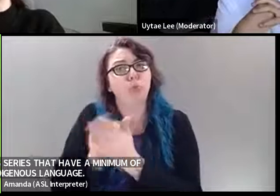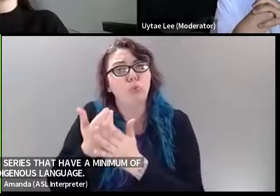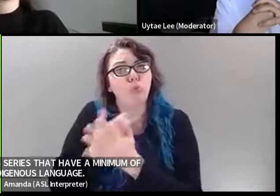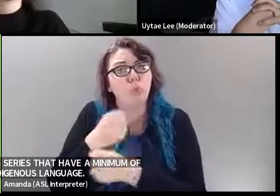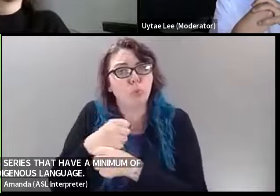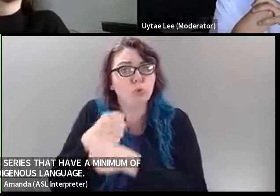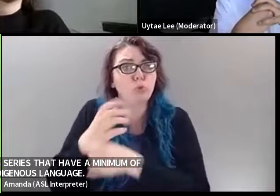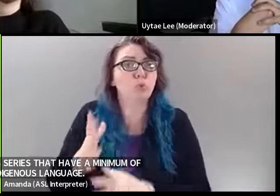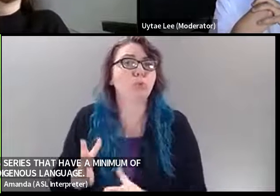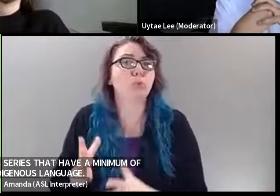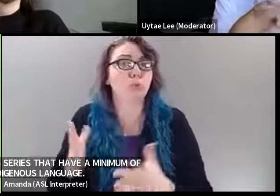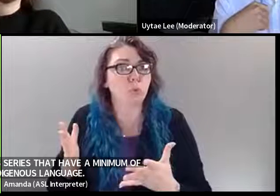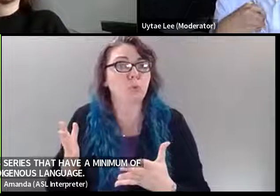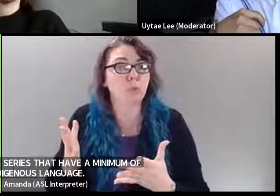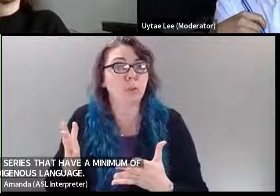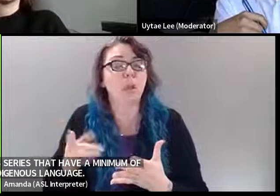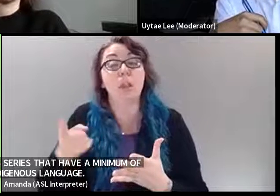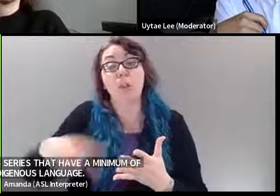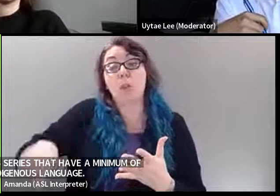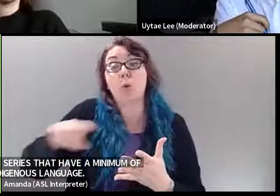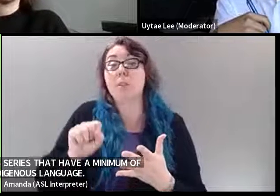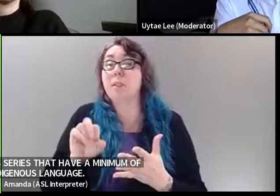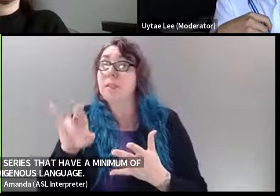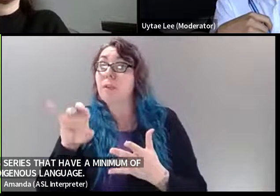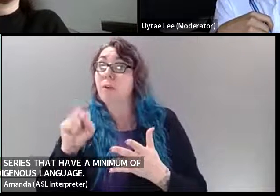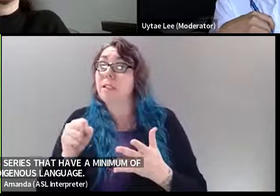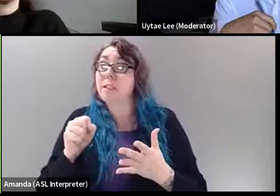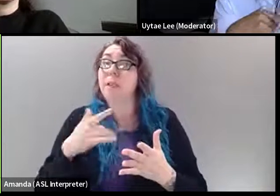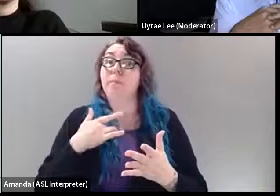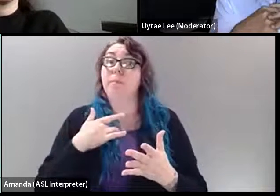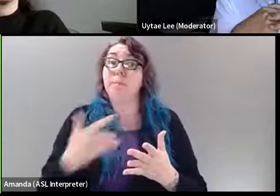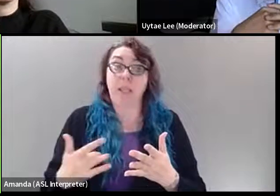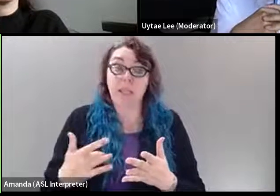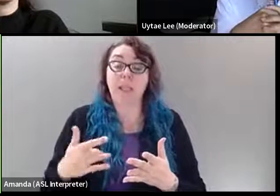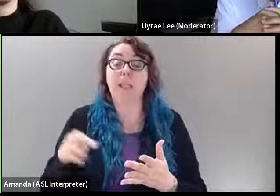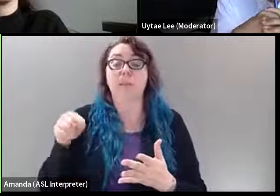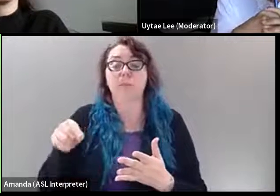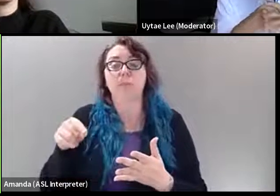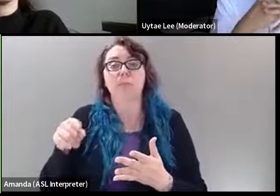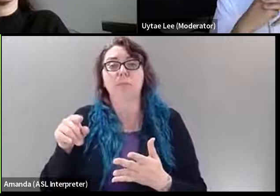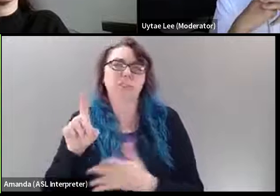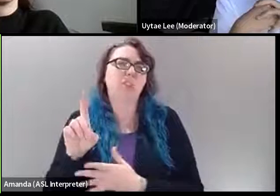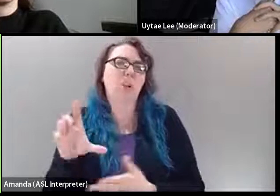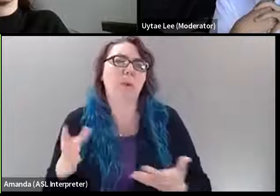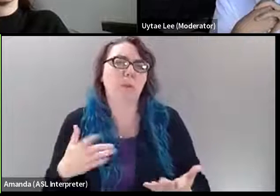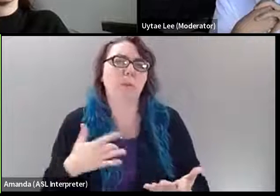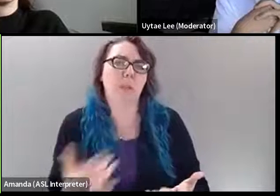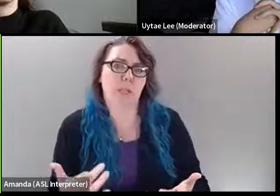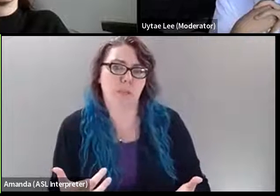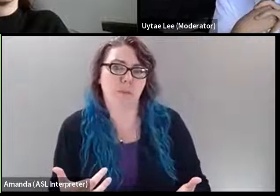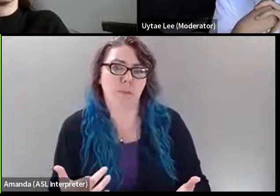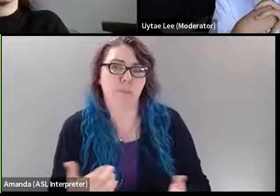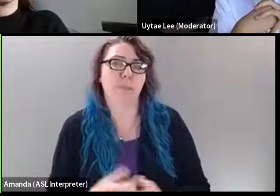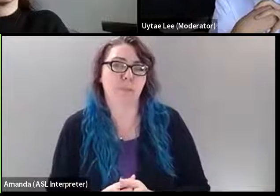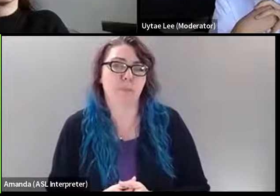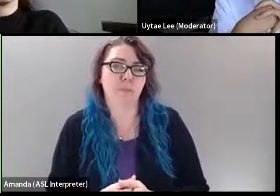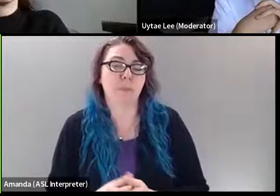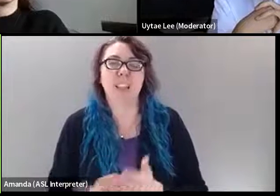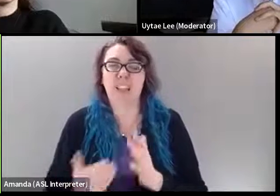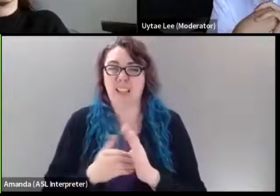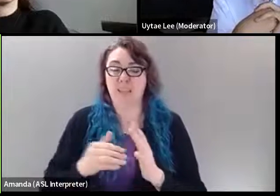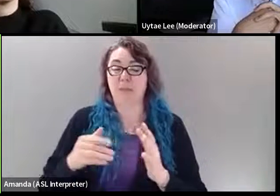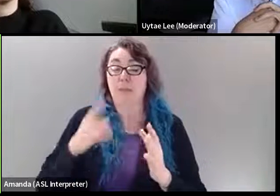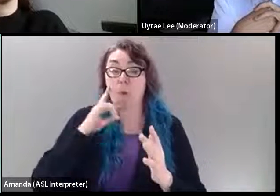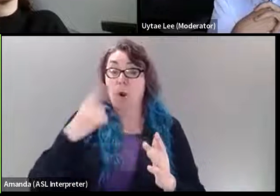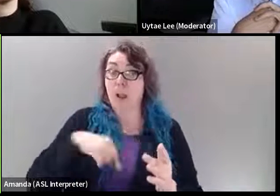series tend to be almost exclusively documentary. And again, the barrier to entry for us